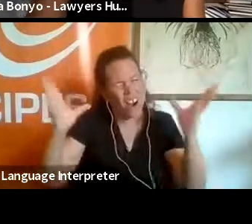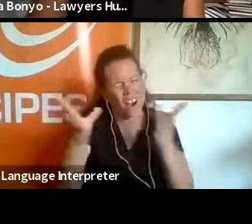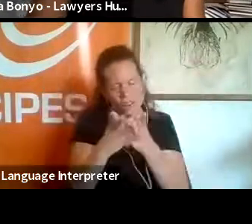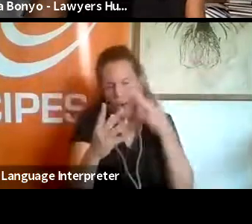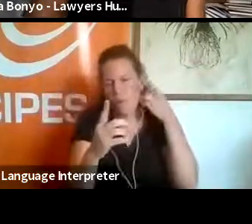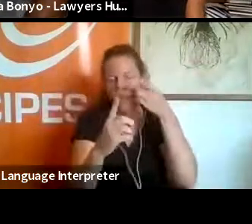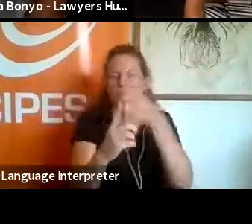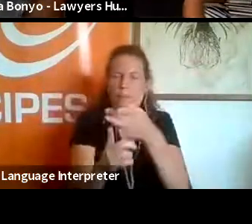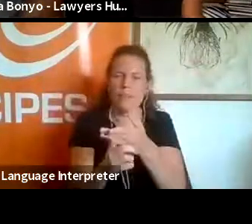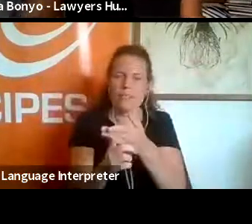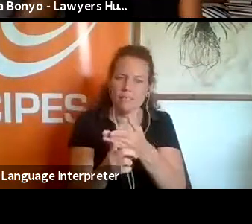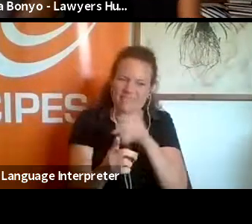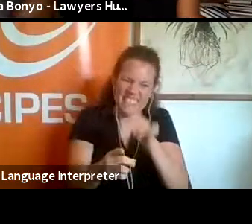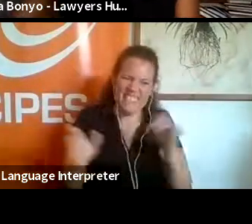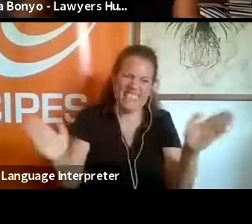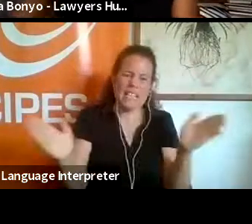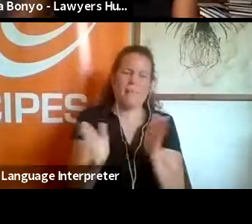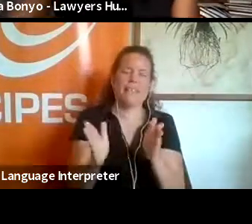limited.